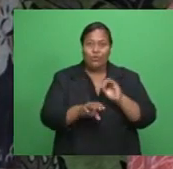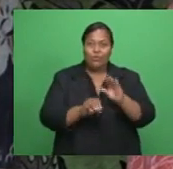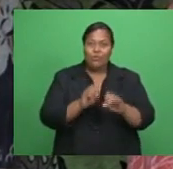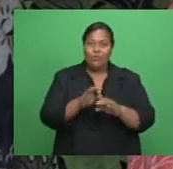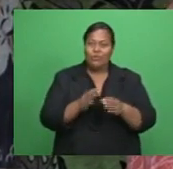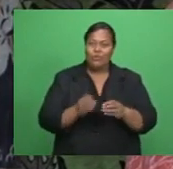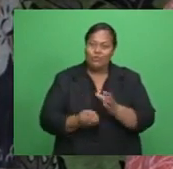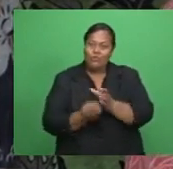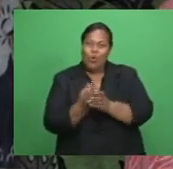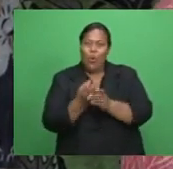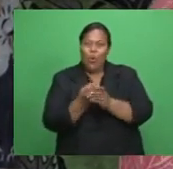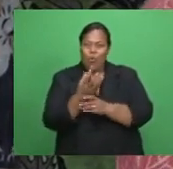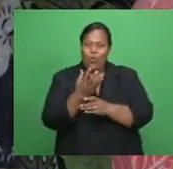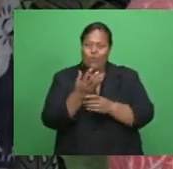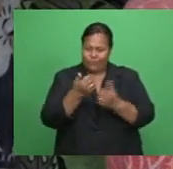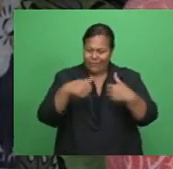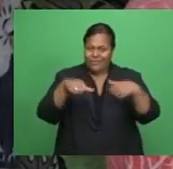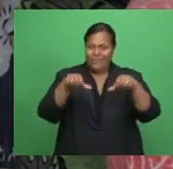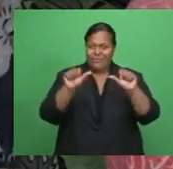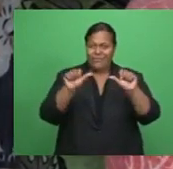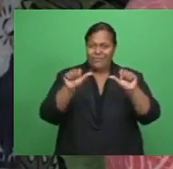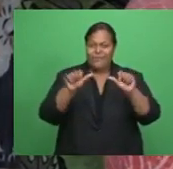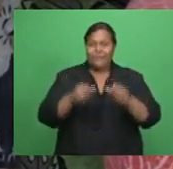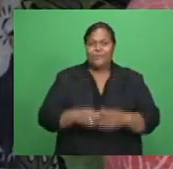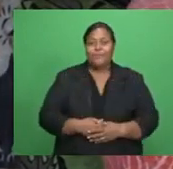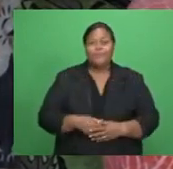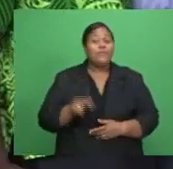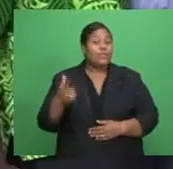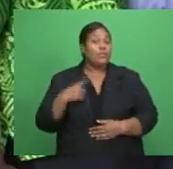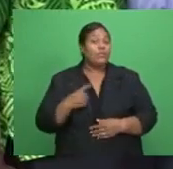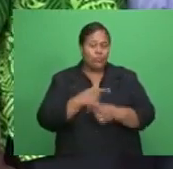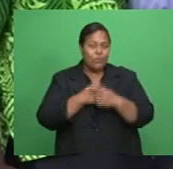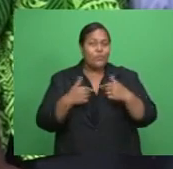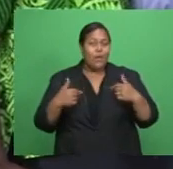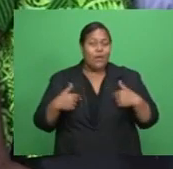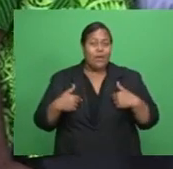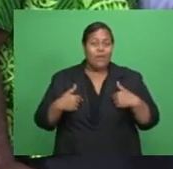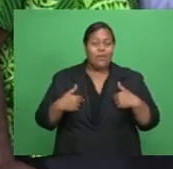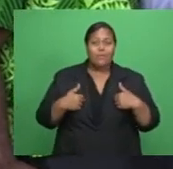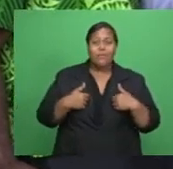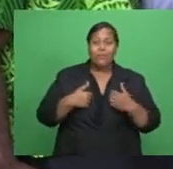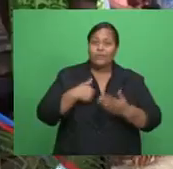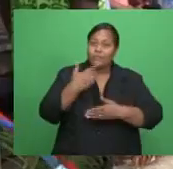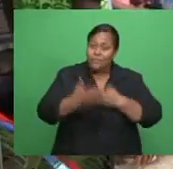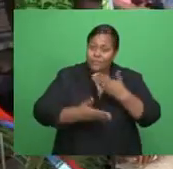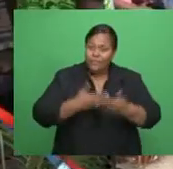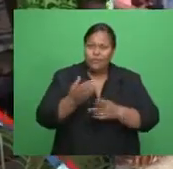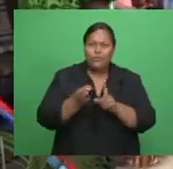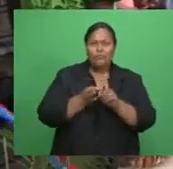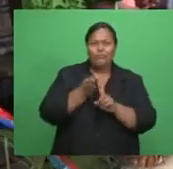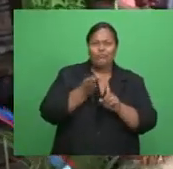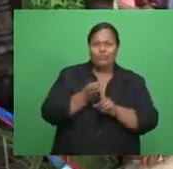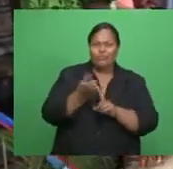to prosper. That is why we have emphasized improving